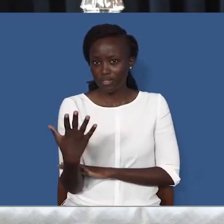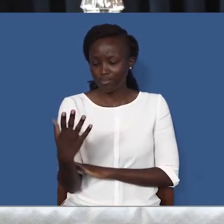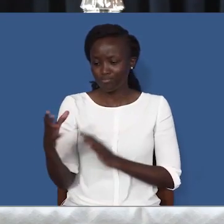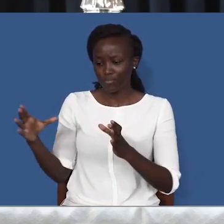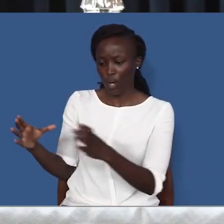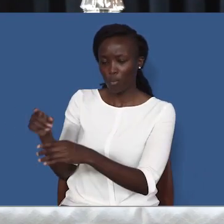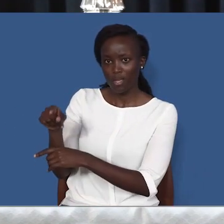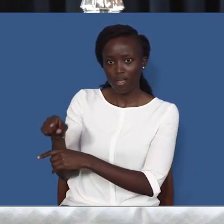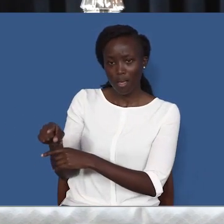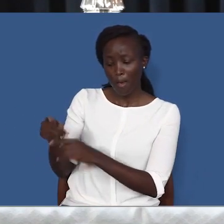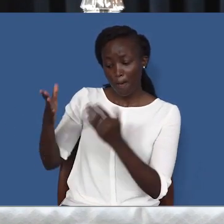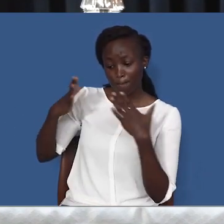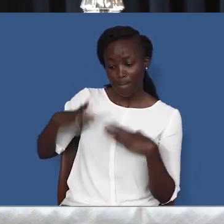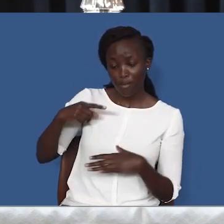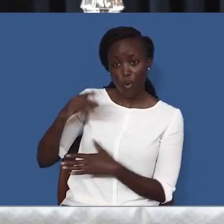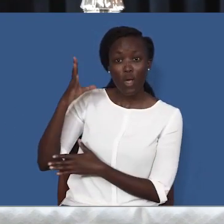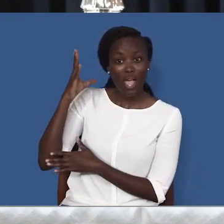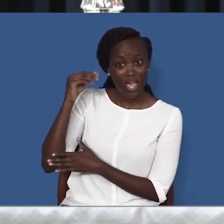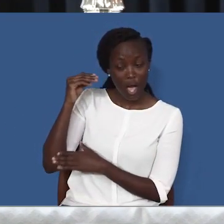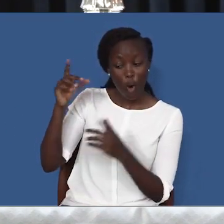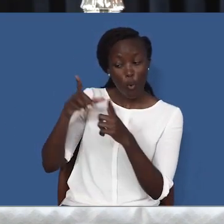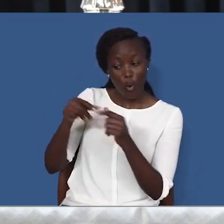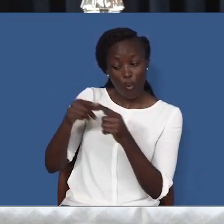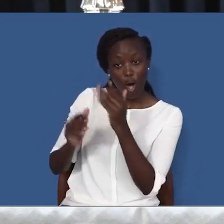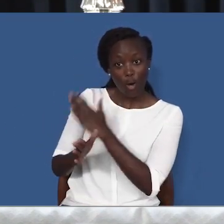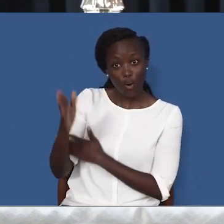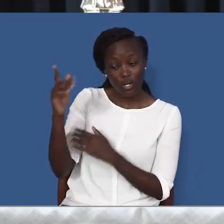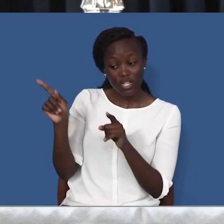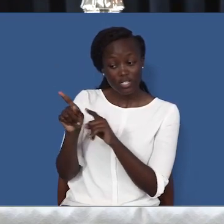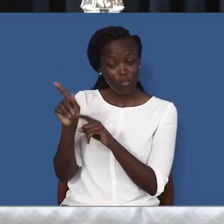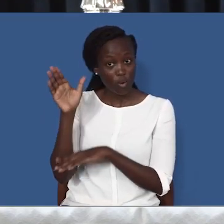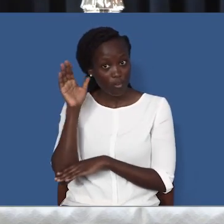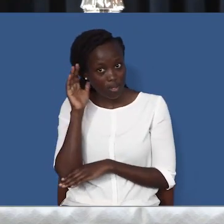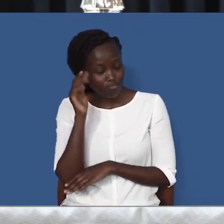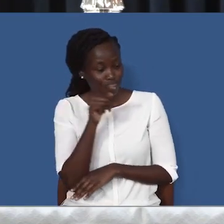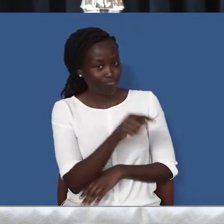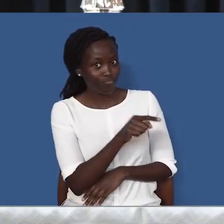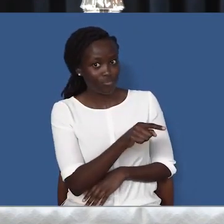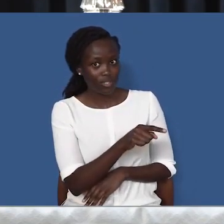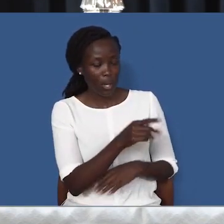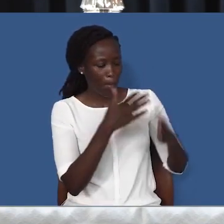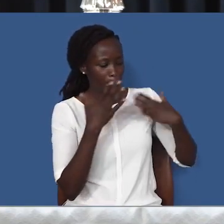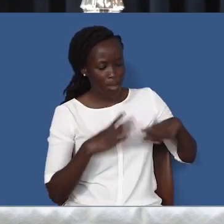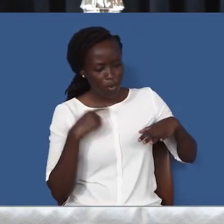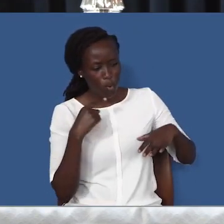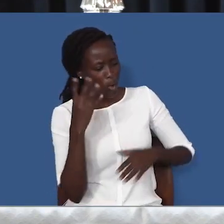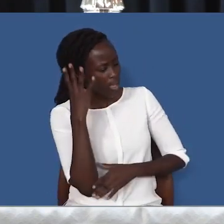the word of God and do them, and those that hear the word of God and not do them.